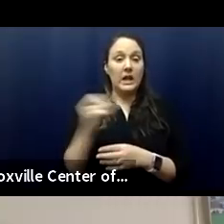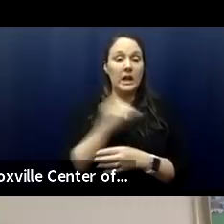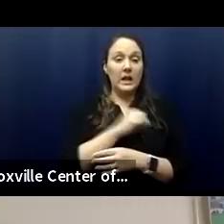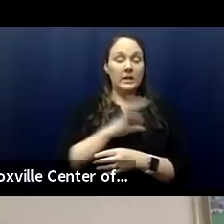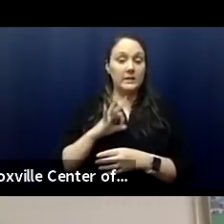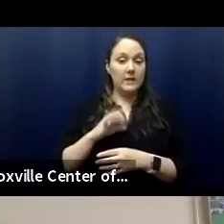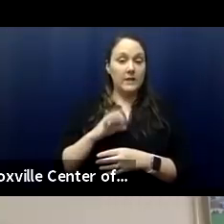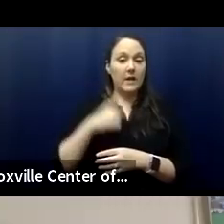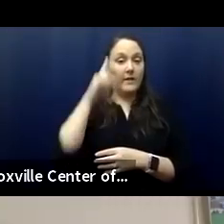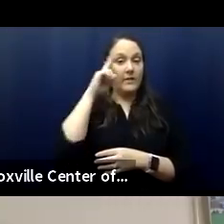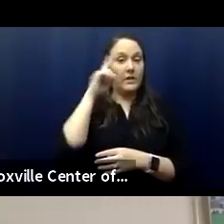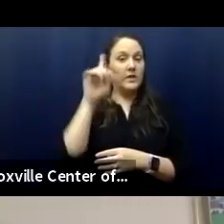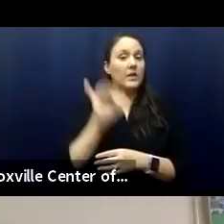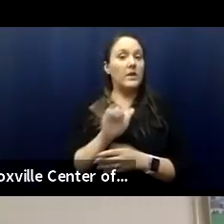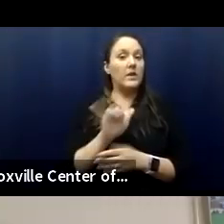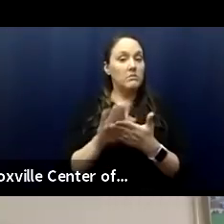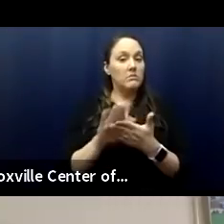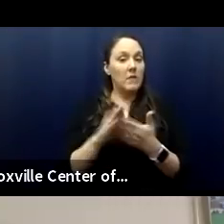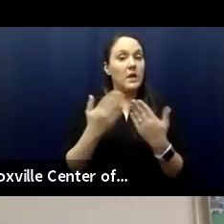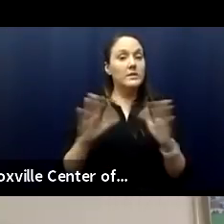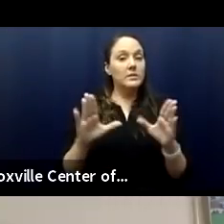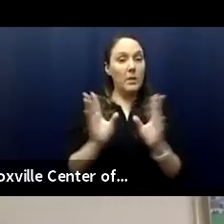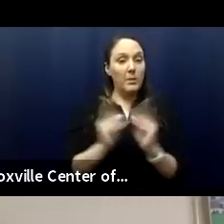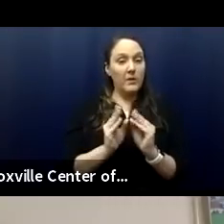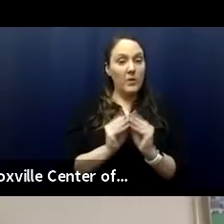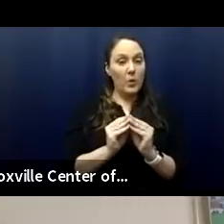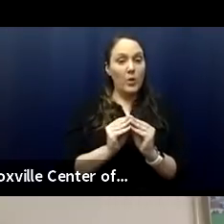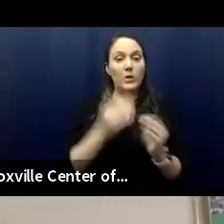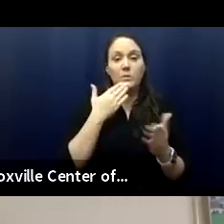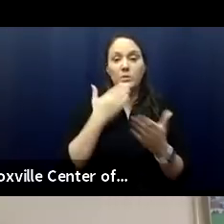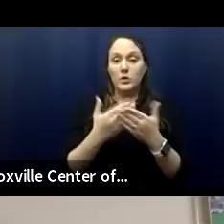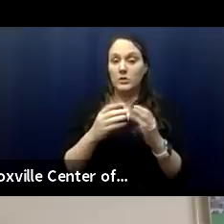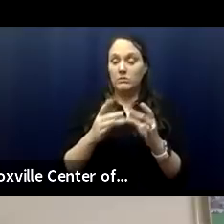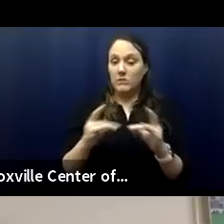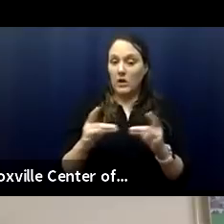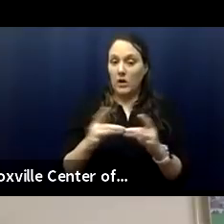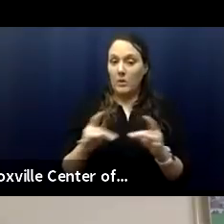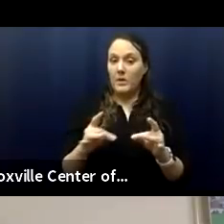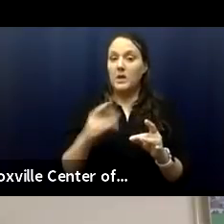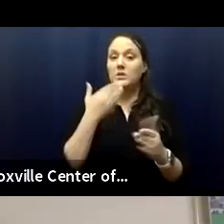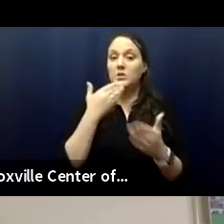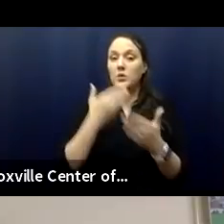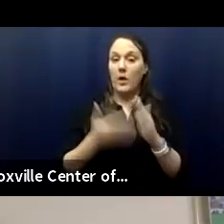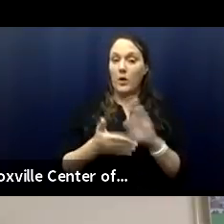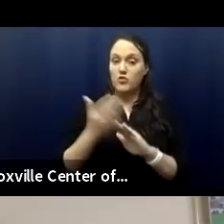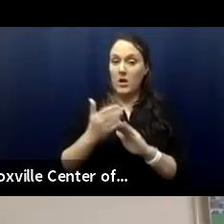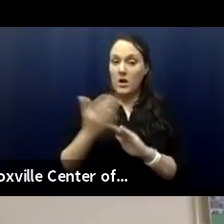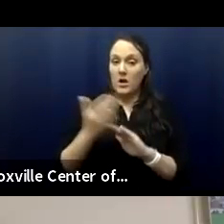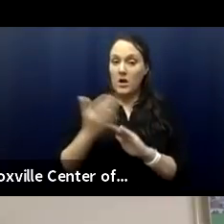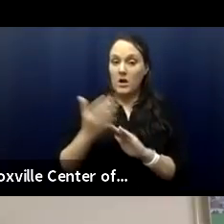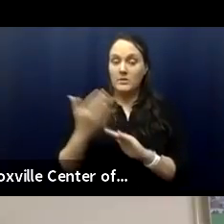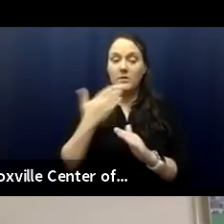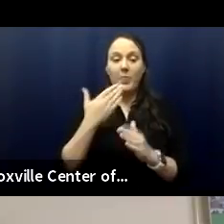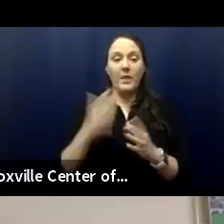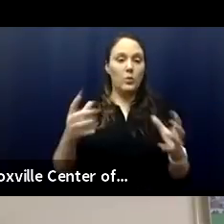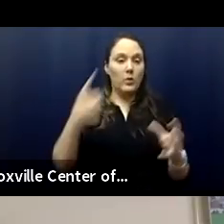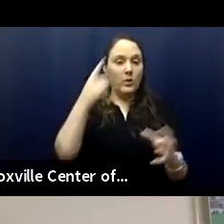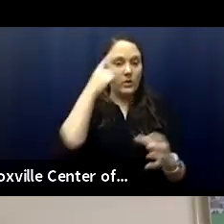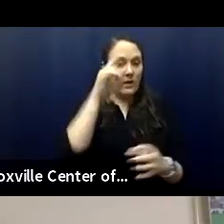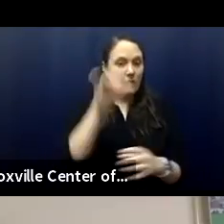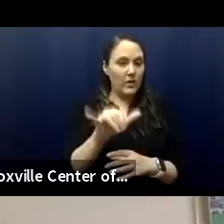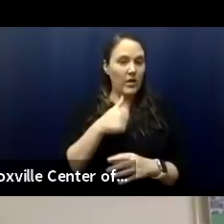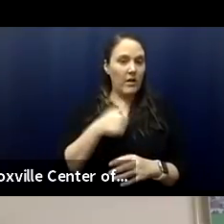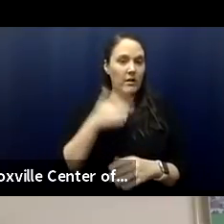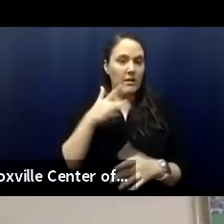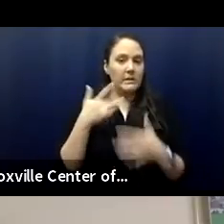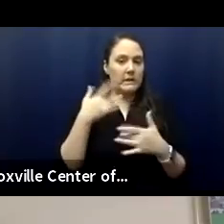nice public forum, very intelligent comments, well run. So thank you very much for that, and look forward to those in the